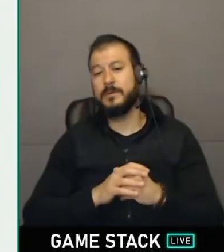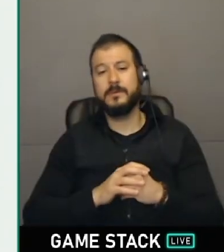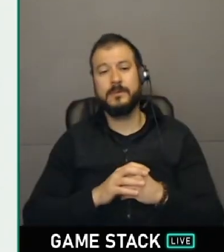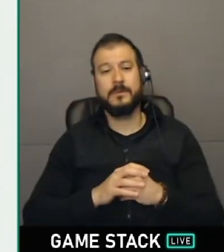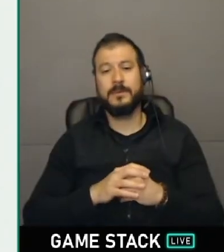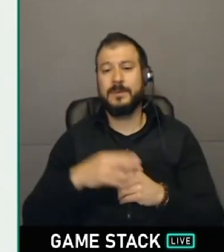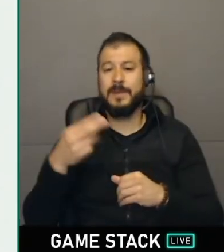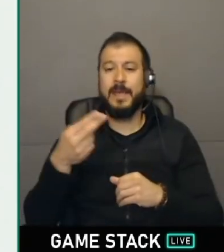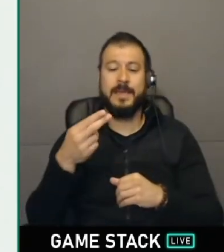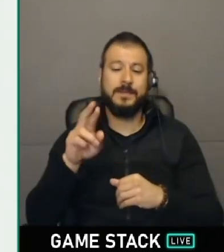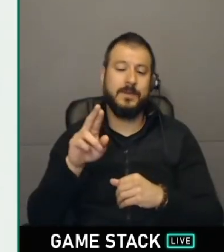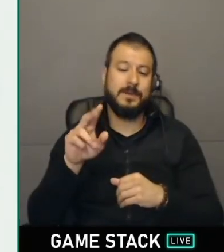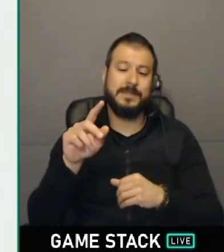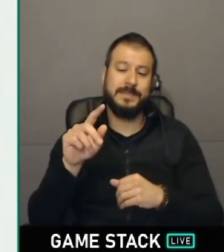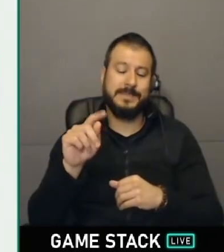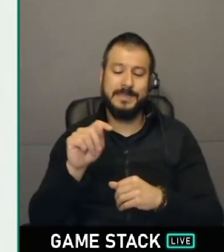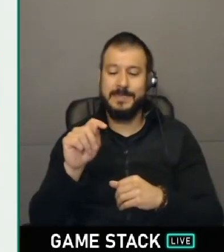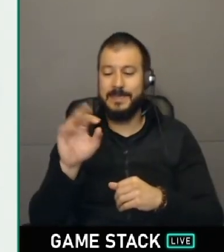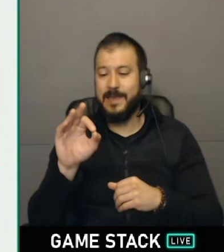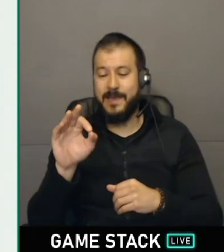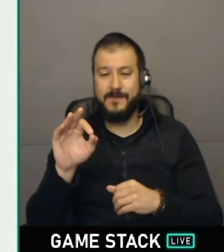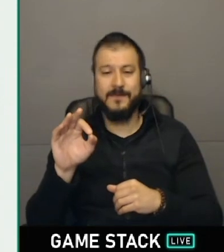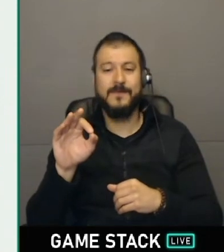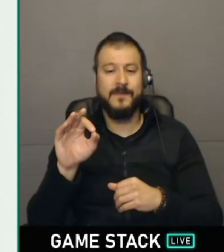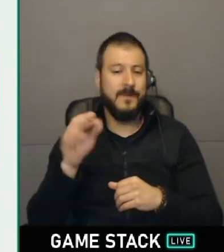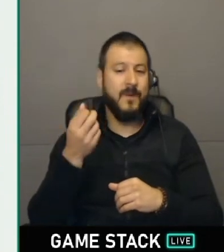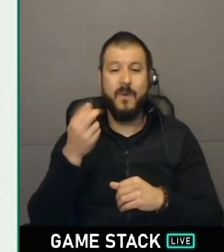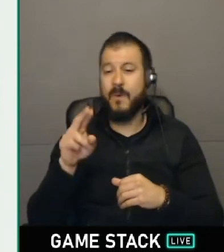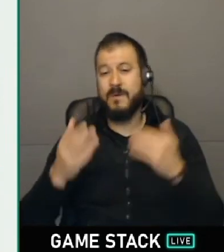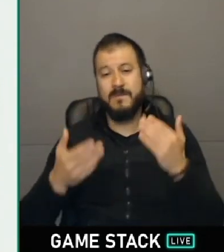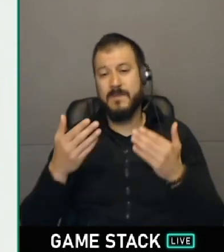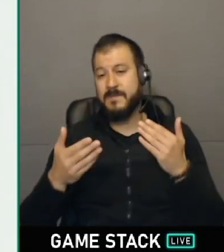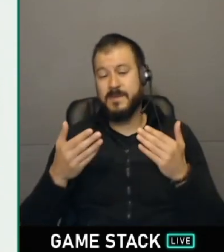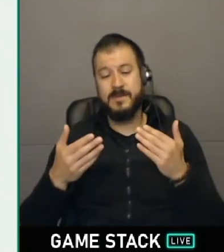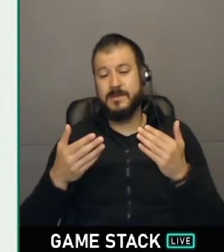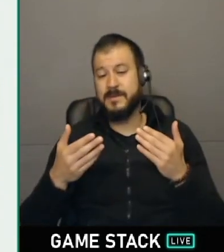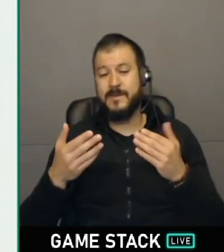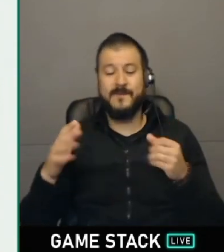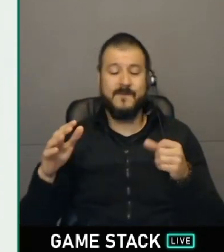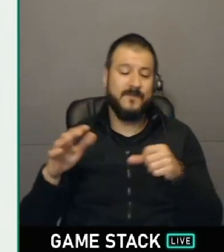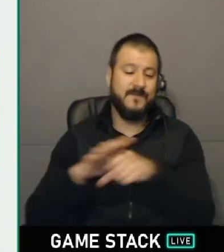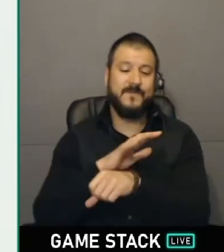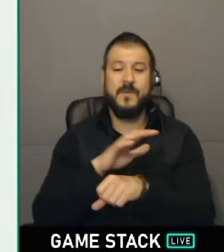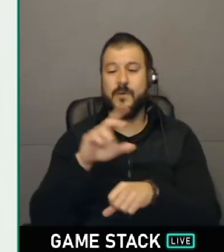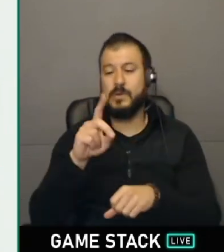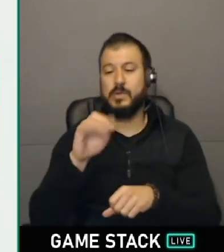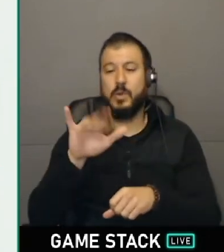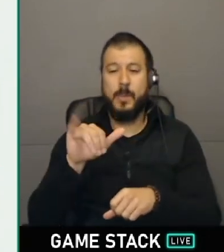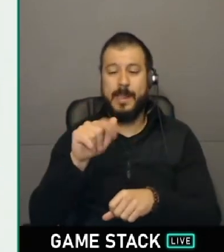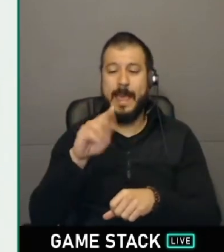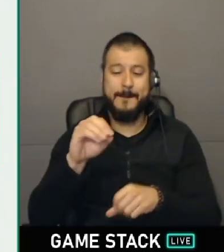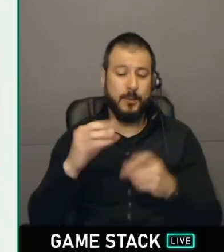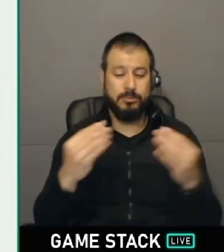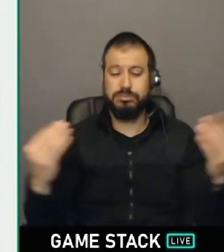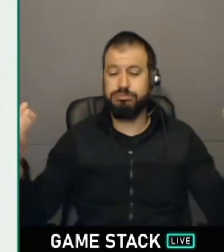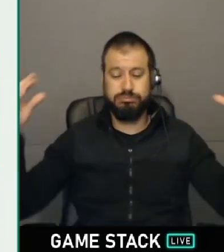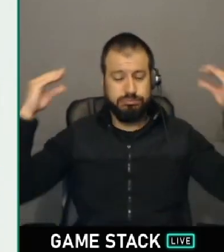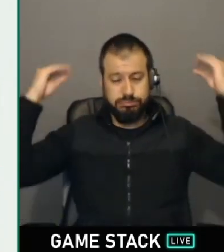HRTF spatial rendering, or maybe a full Dolby Atmos home theater setup.